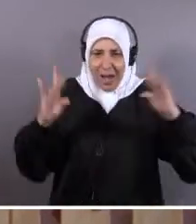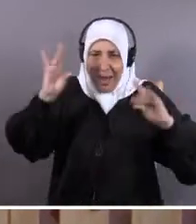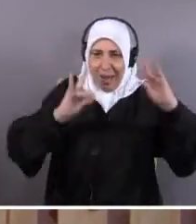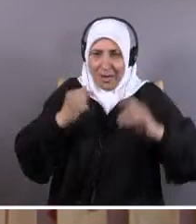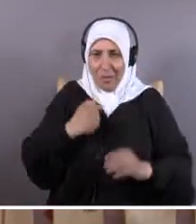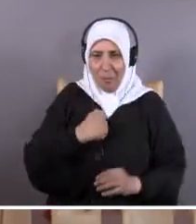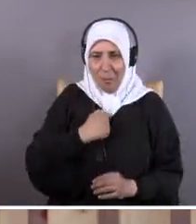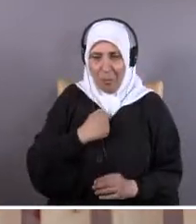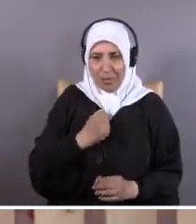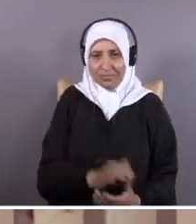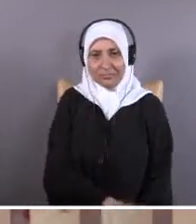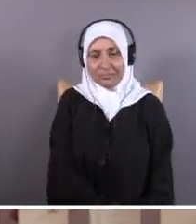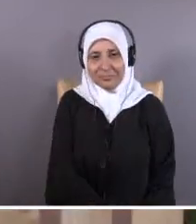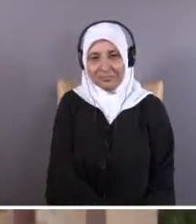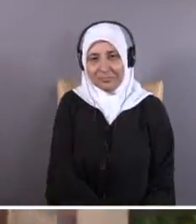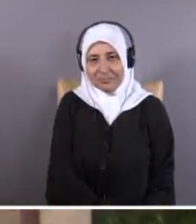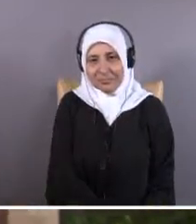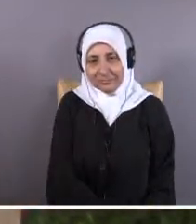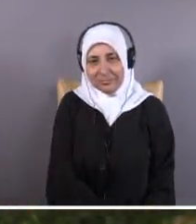and men